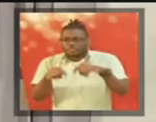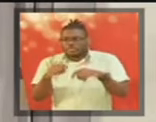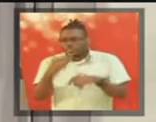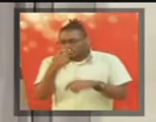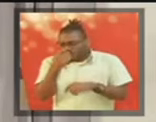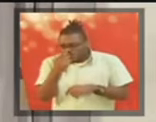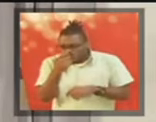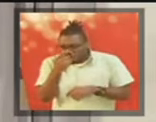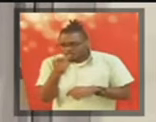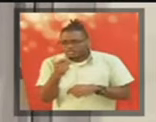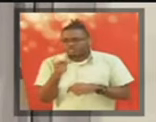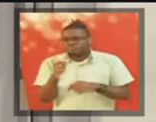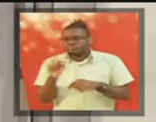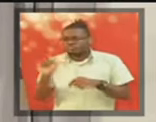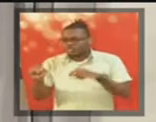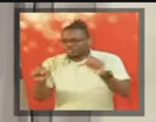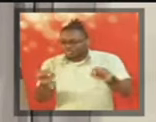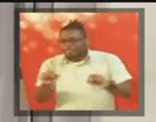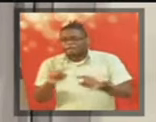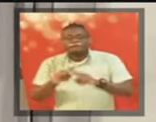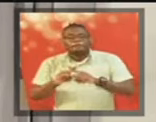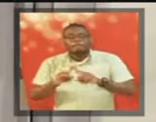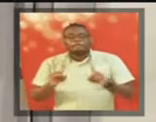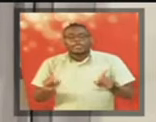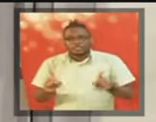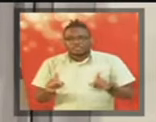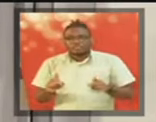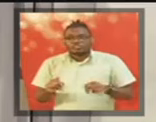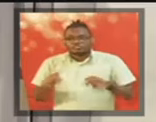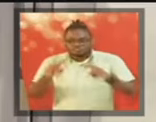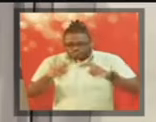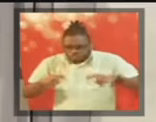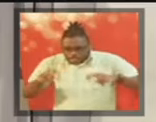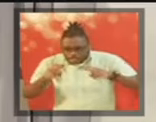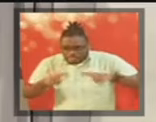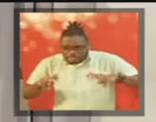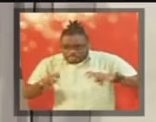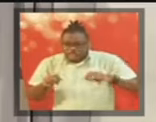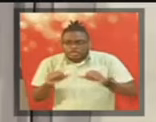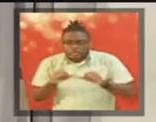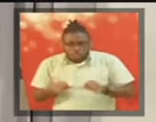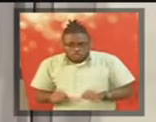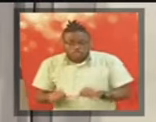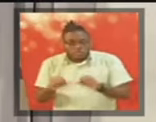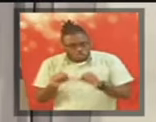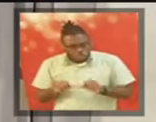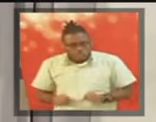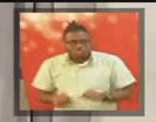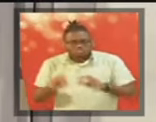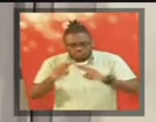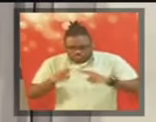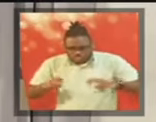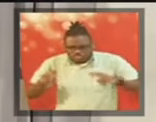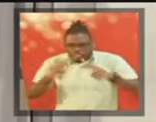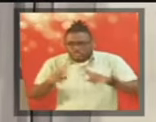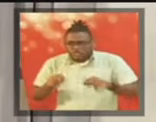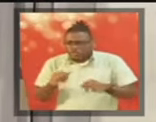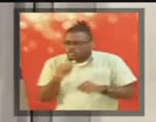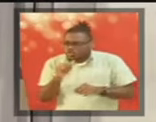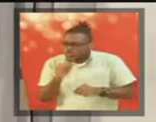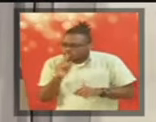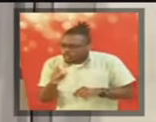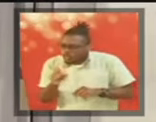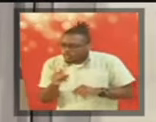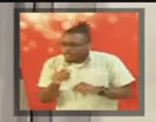transport. But as the research keeps going, there will always be debate as to whether it is aerosolized or not, and that is